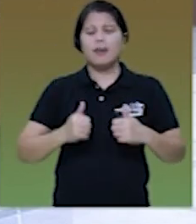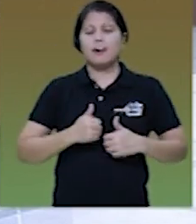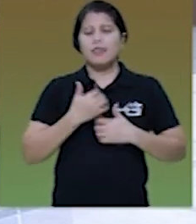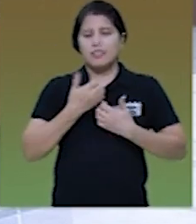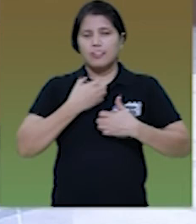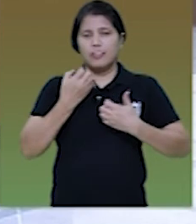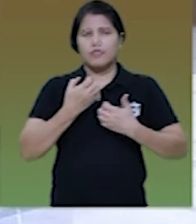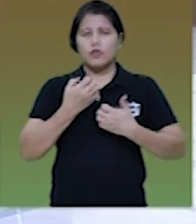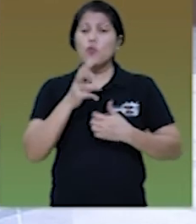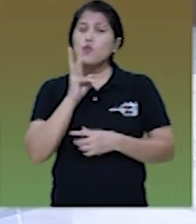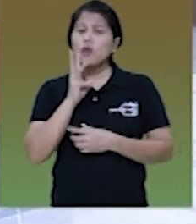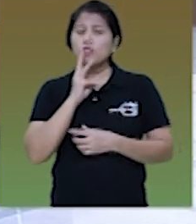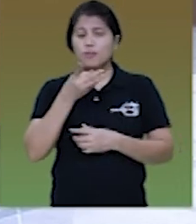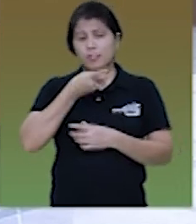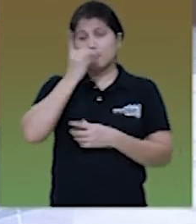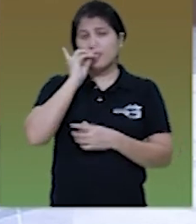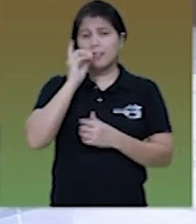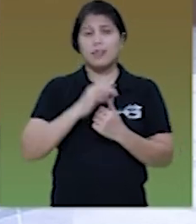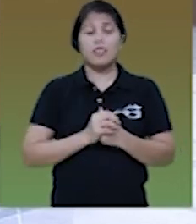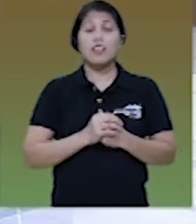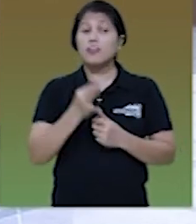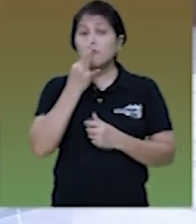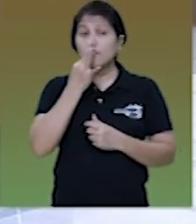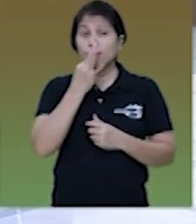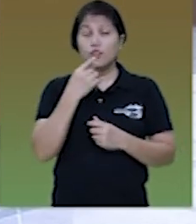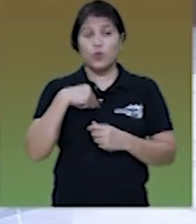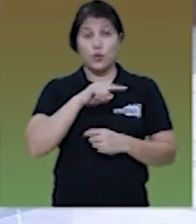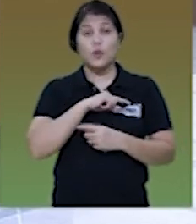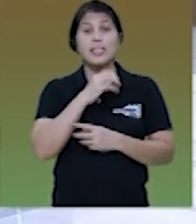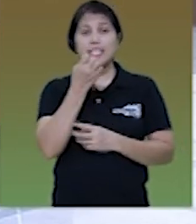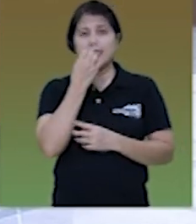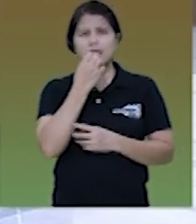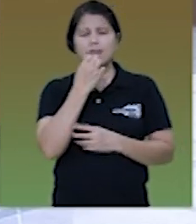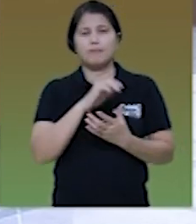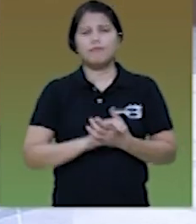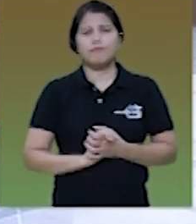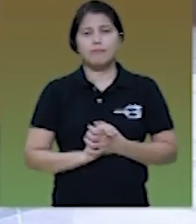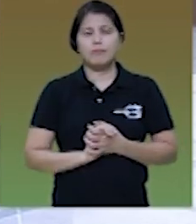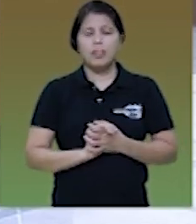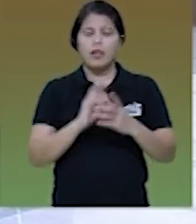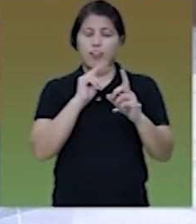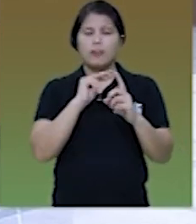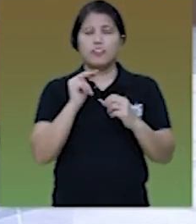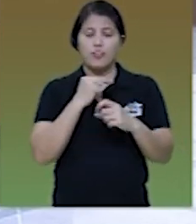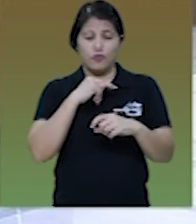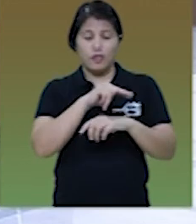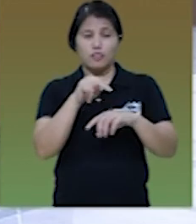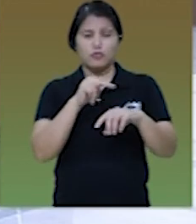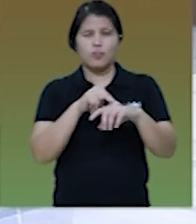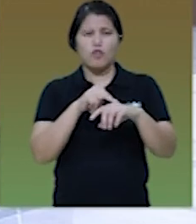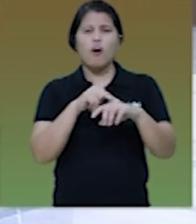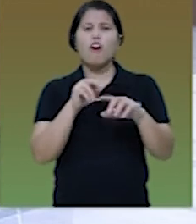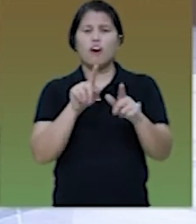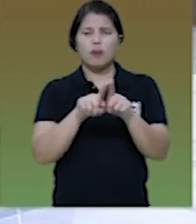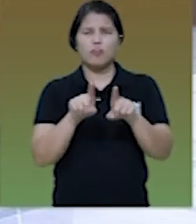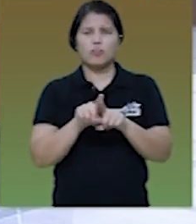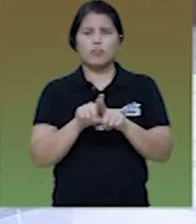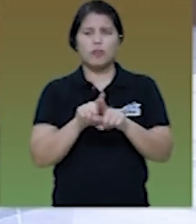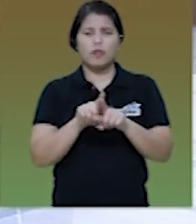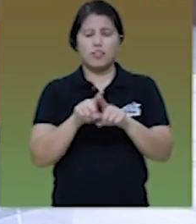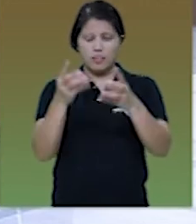air we breathe, the water we drink, and the food we eat. Nature also enhances our